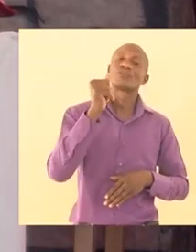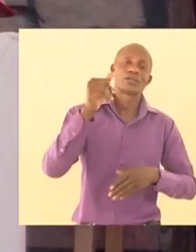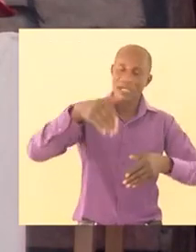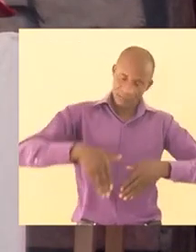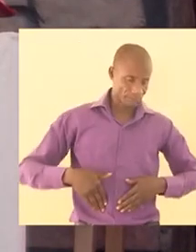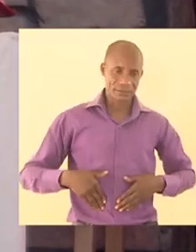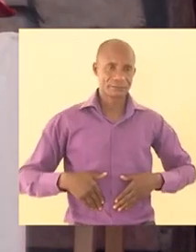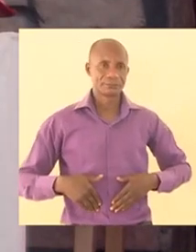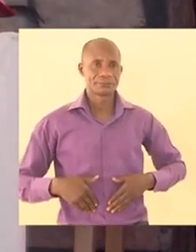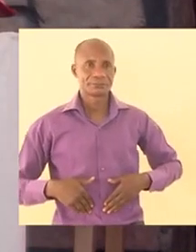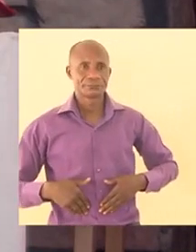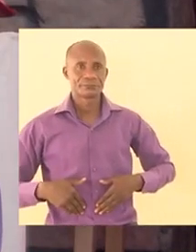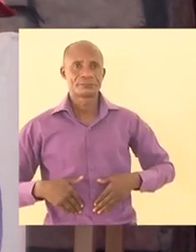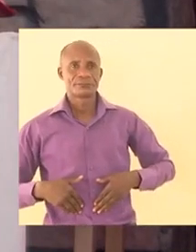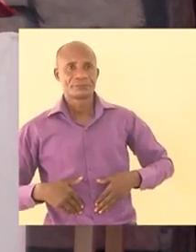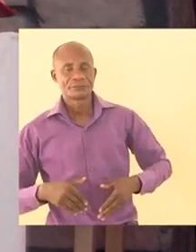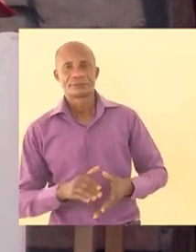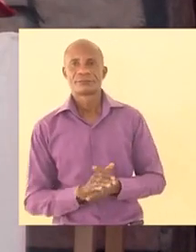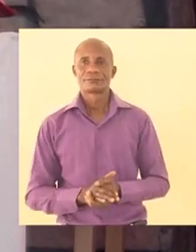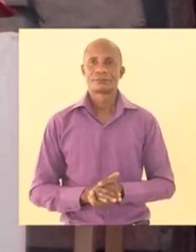intrinsically disordered. Can you pronounce that?